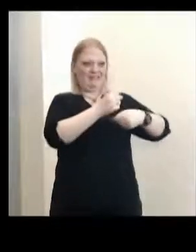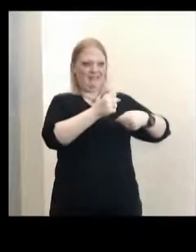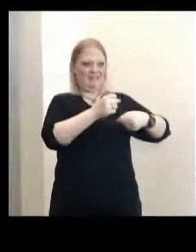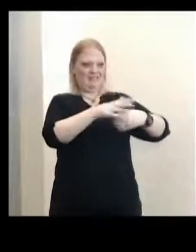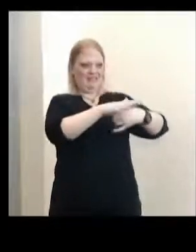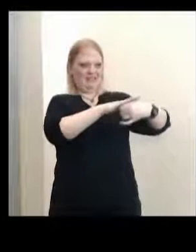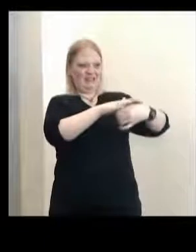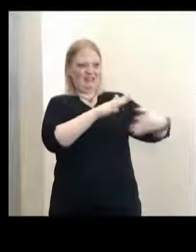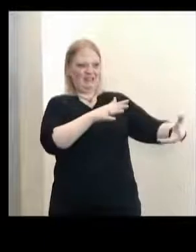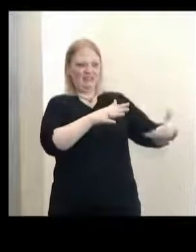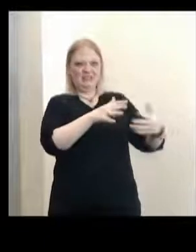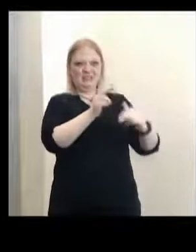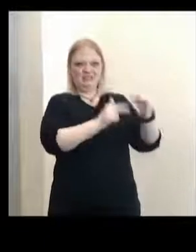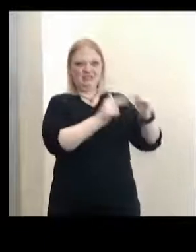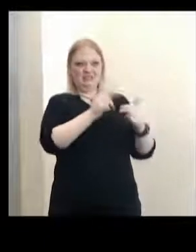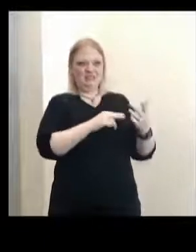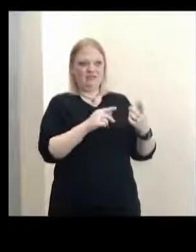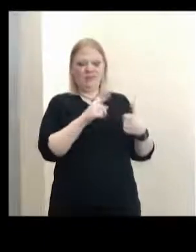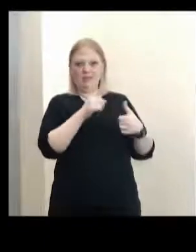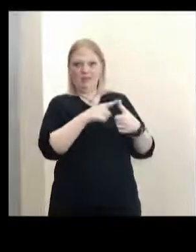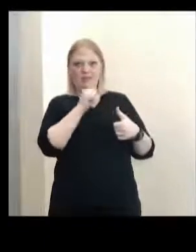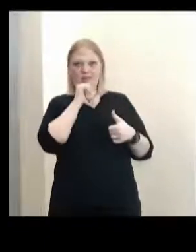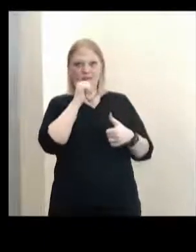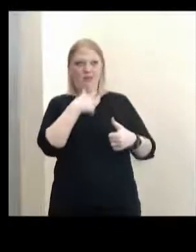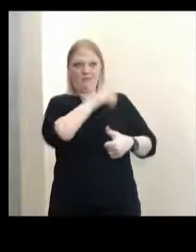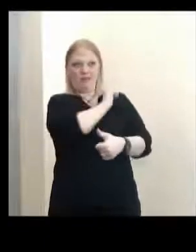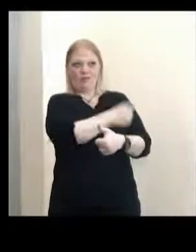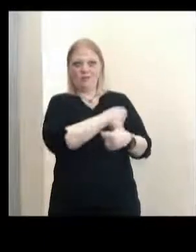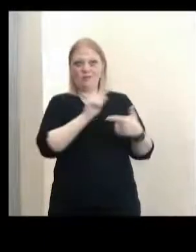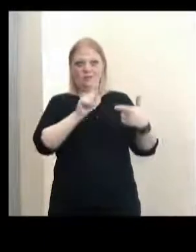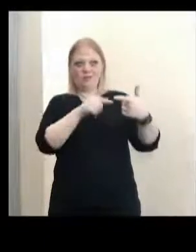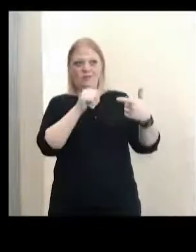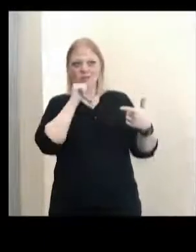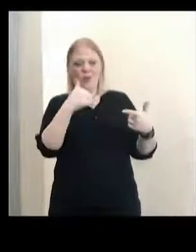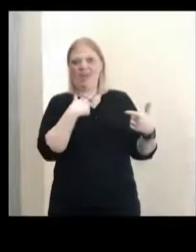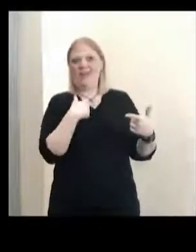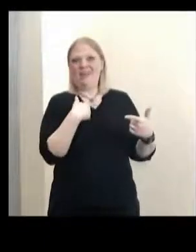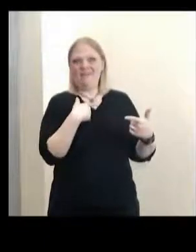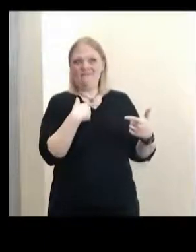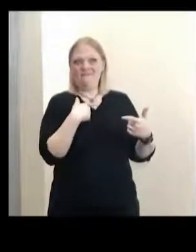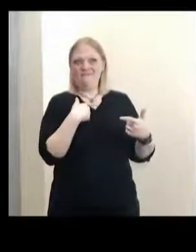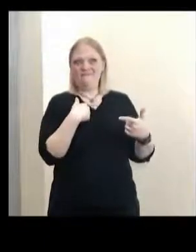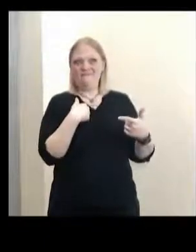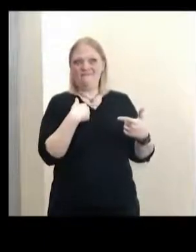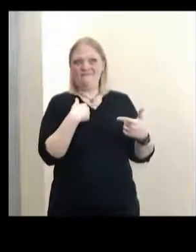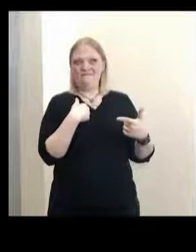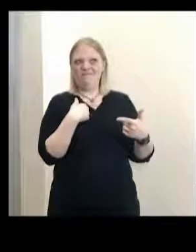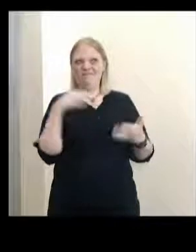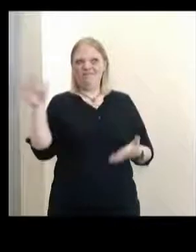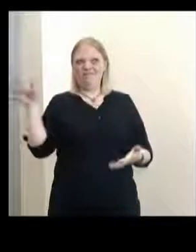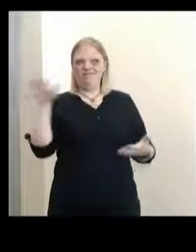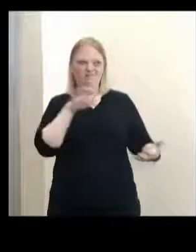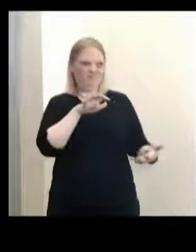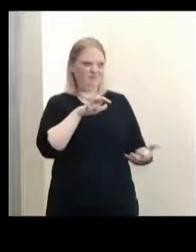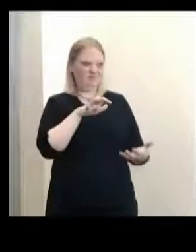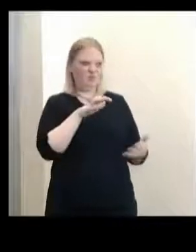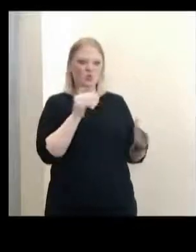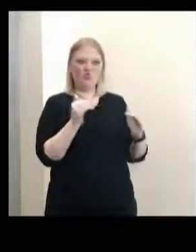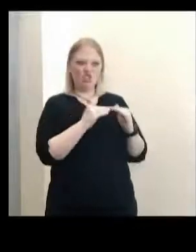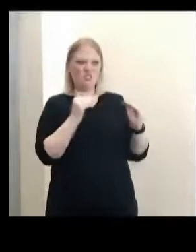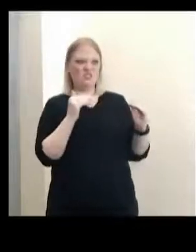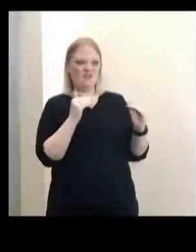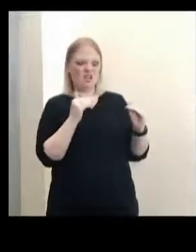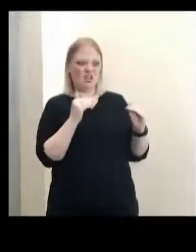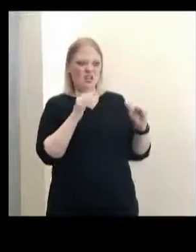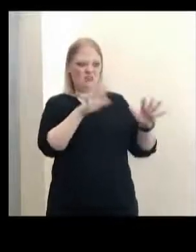that neither one has authorization, or number two, we don't have the vaccine to justify doing a site that